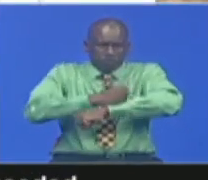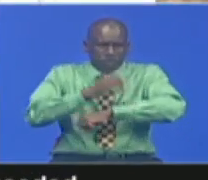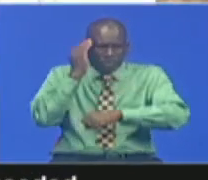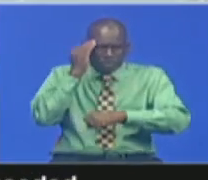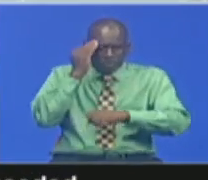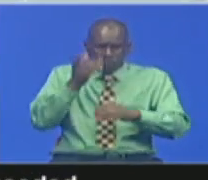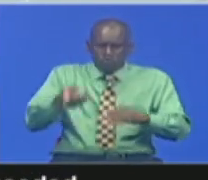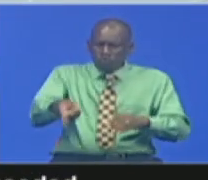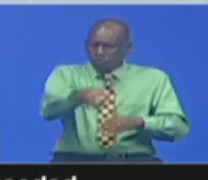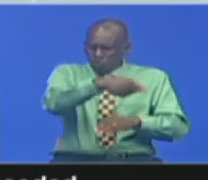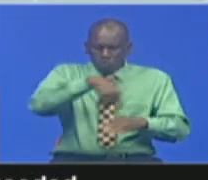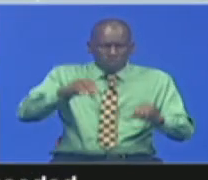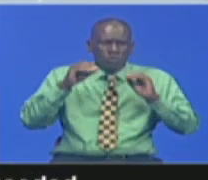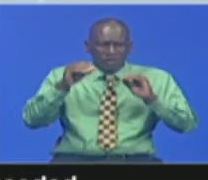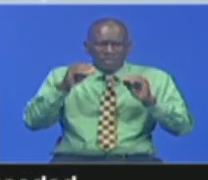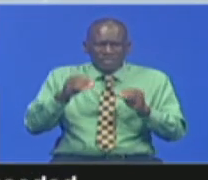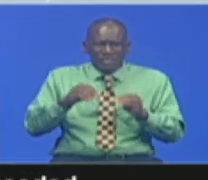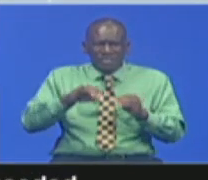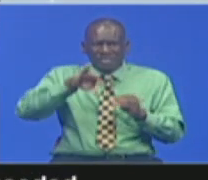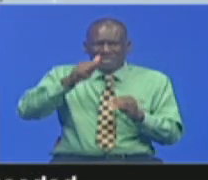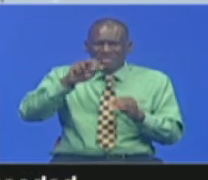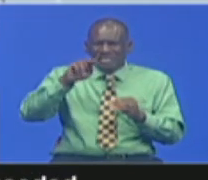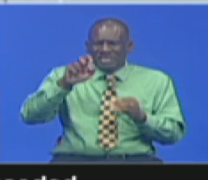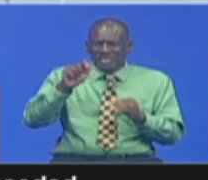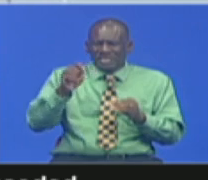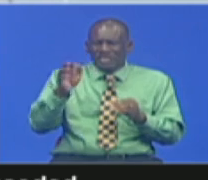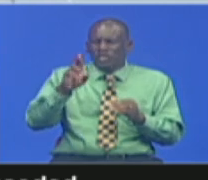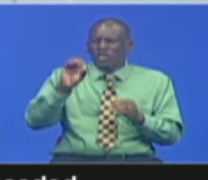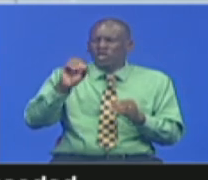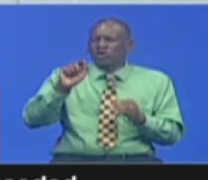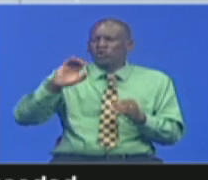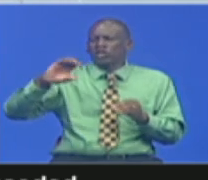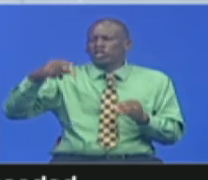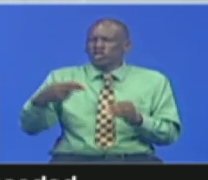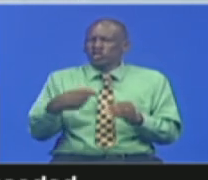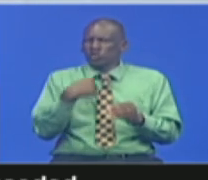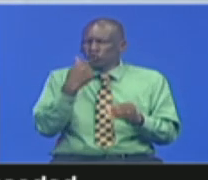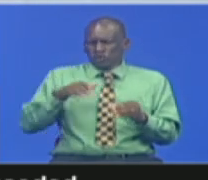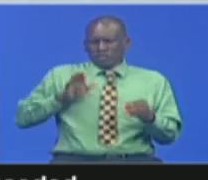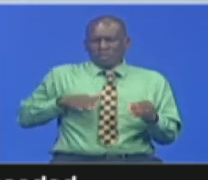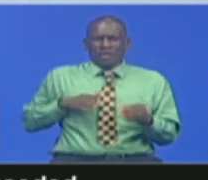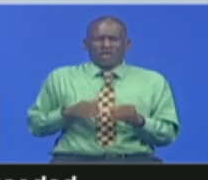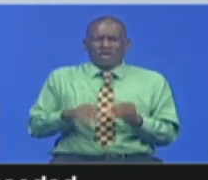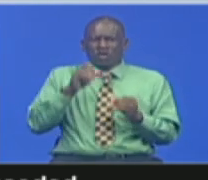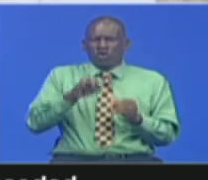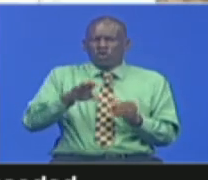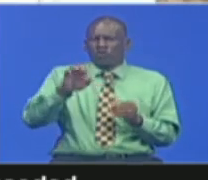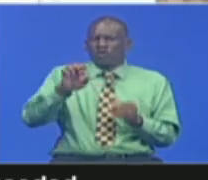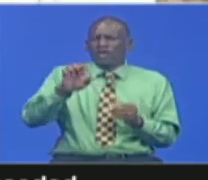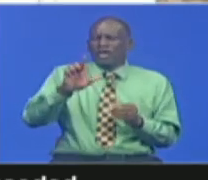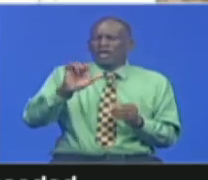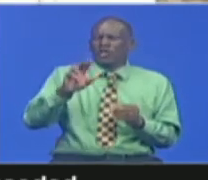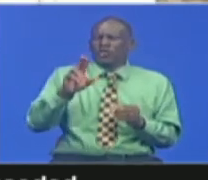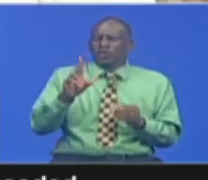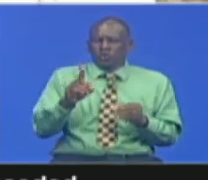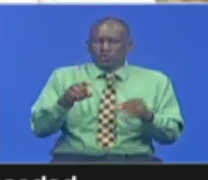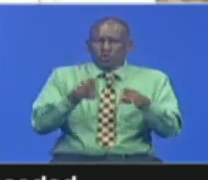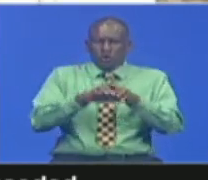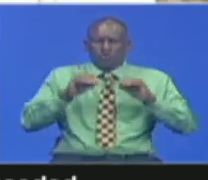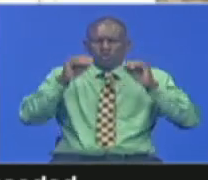teaching with Janet Rotich, who is a mother of Eliud Kipchoge. Also, his